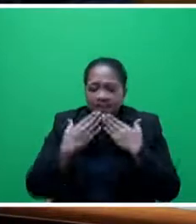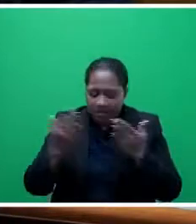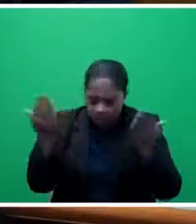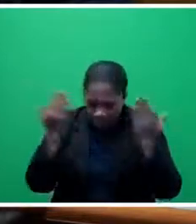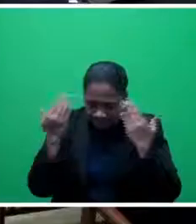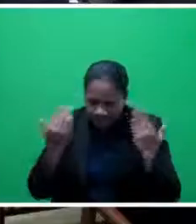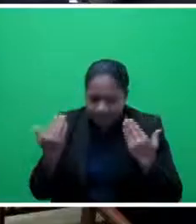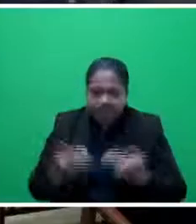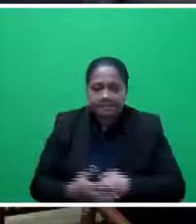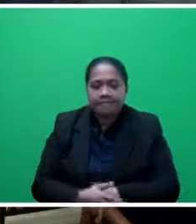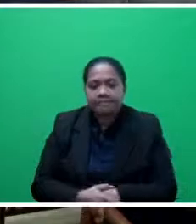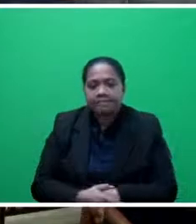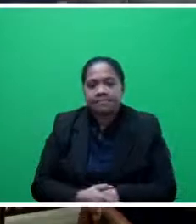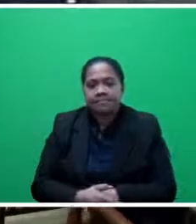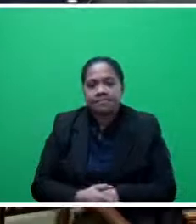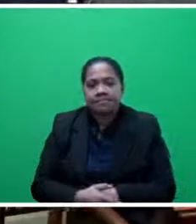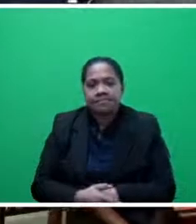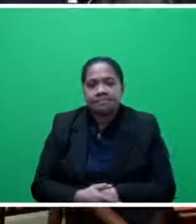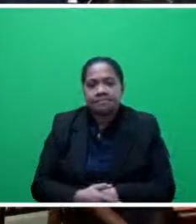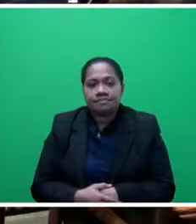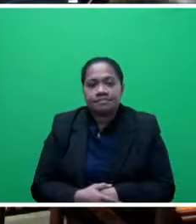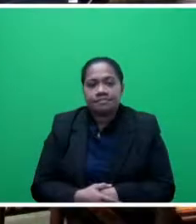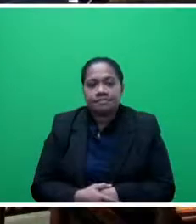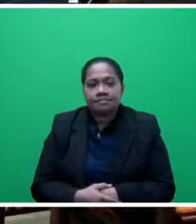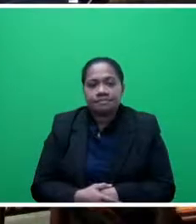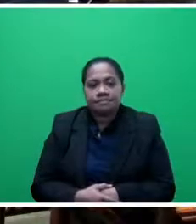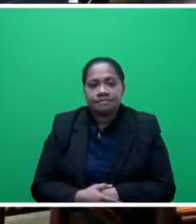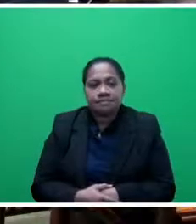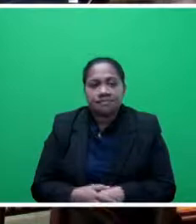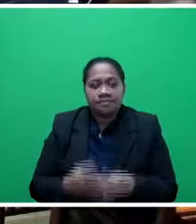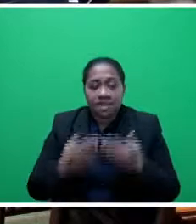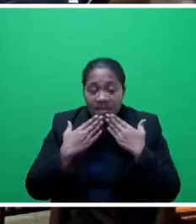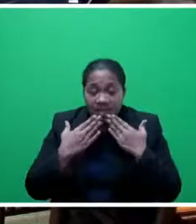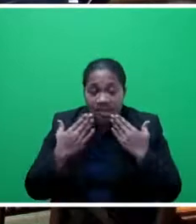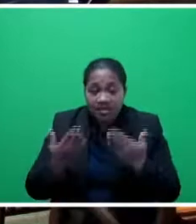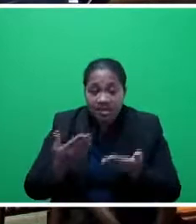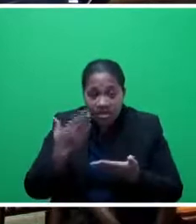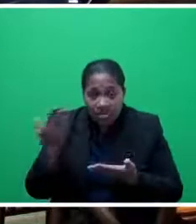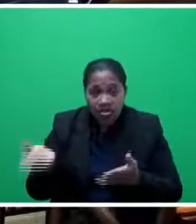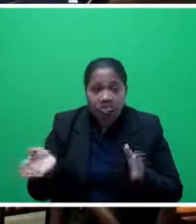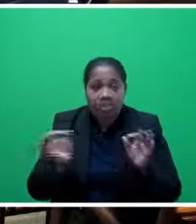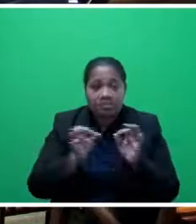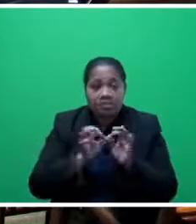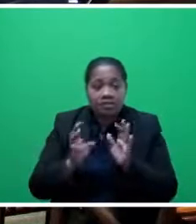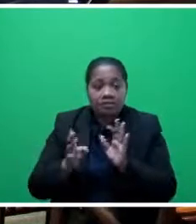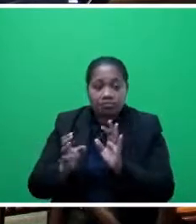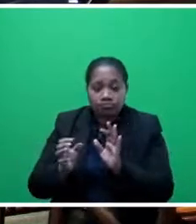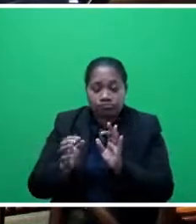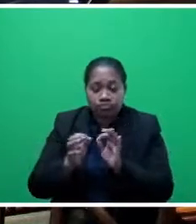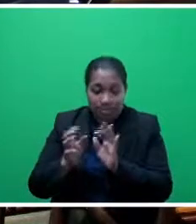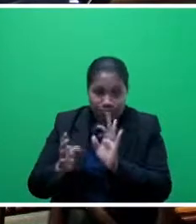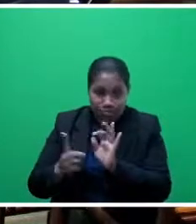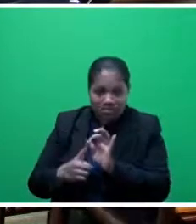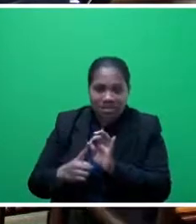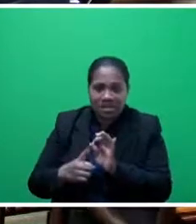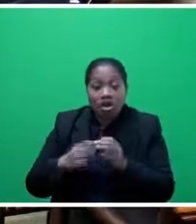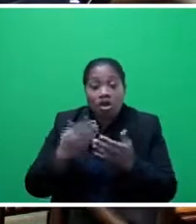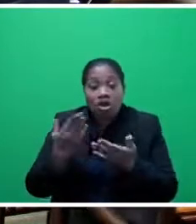Speaker. I thank the Honourable Viman Prasad. Honourable Nikonawai Kula, you have the